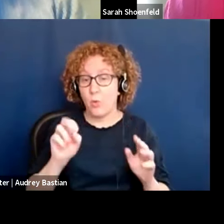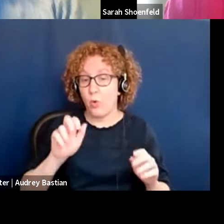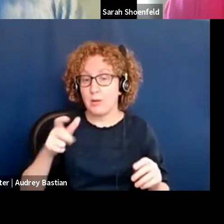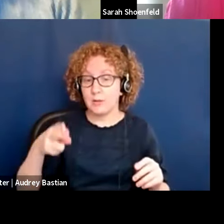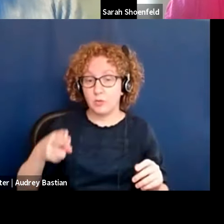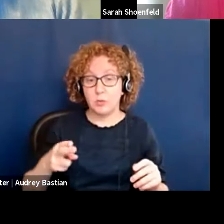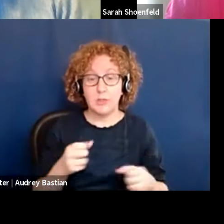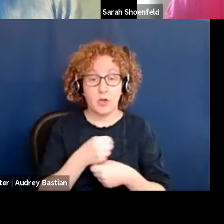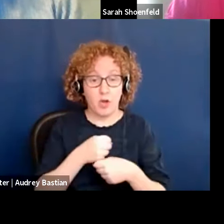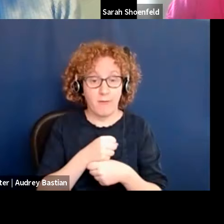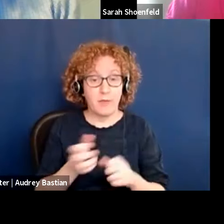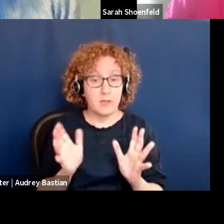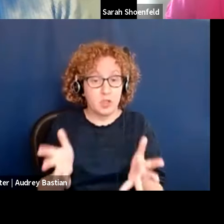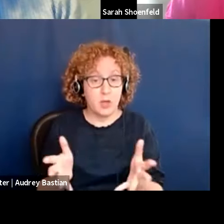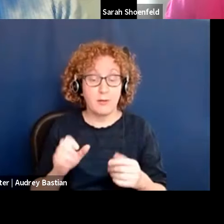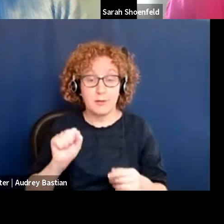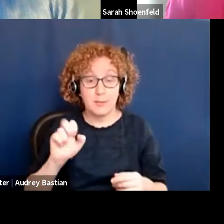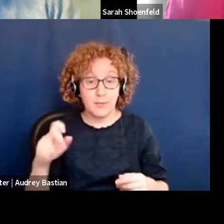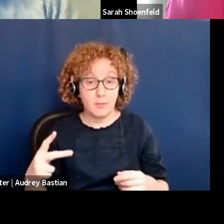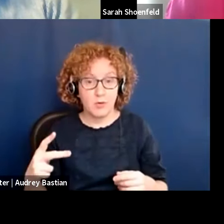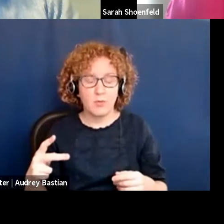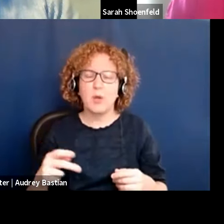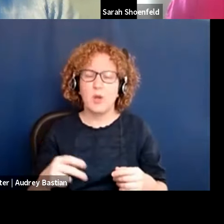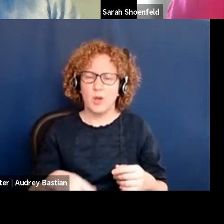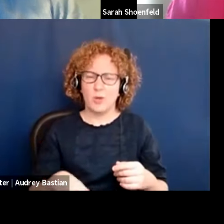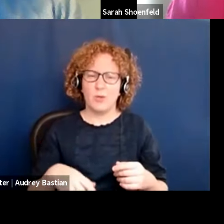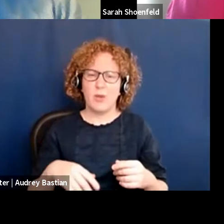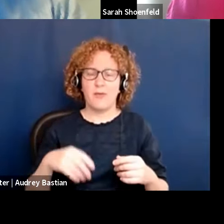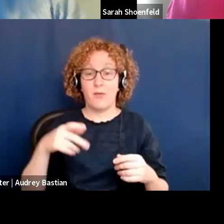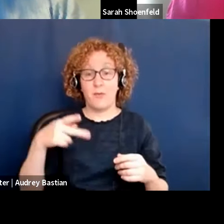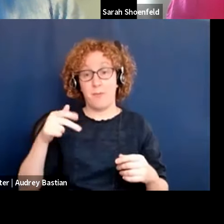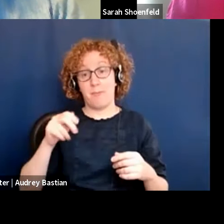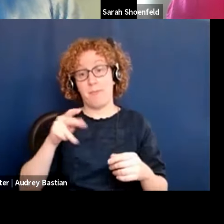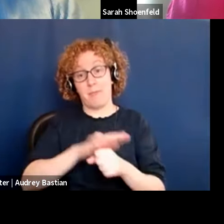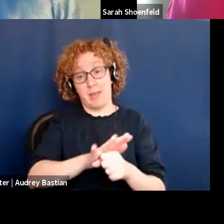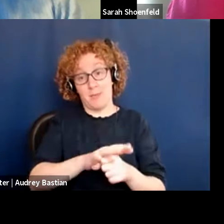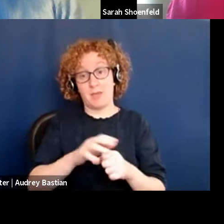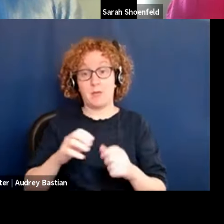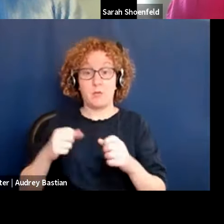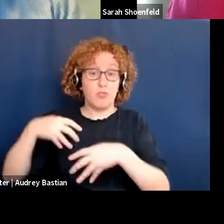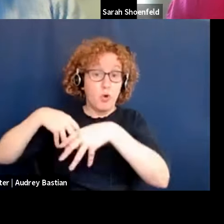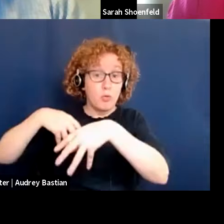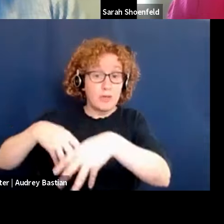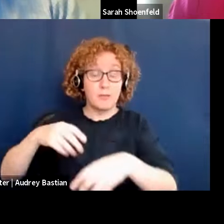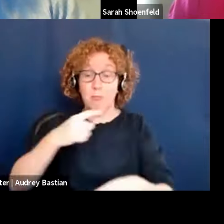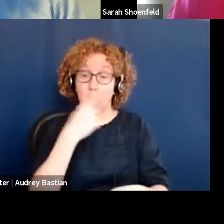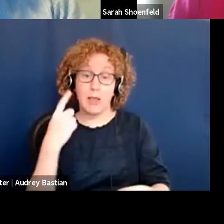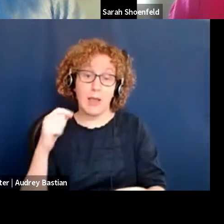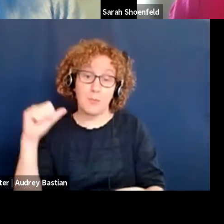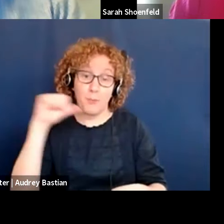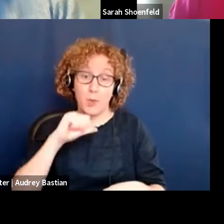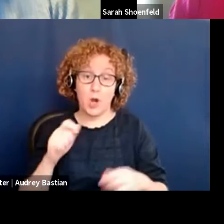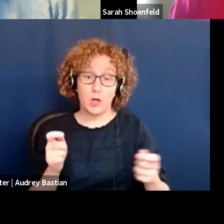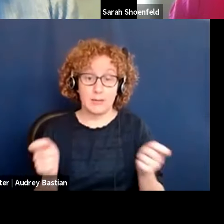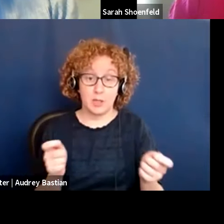Coffee Chat for September, which will feature the project Pandemic to Protest, Black Bartenders in DC. So please register for that